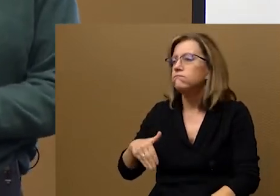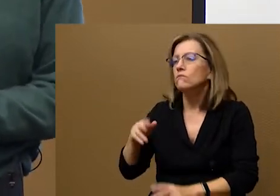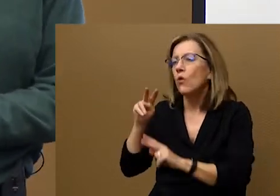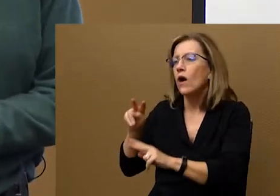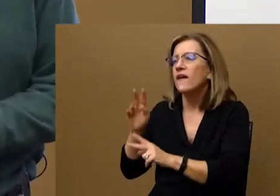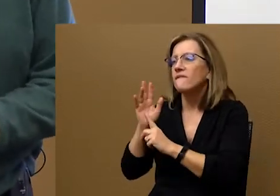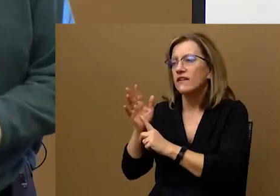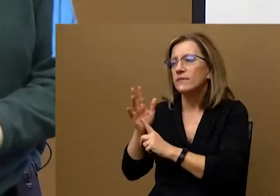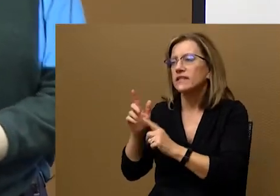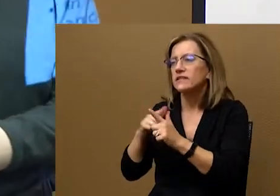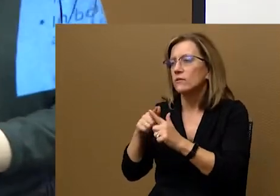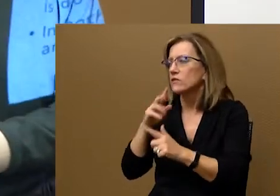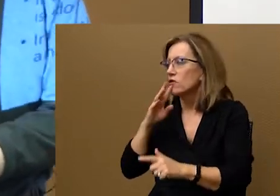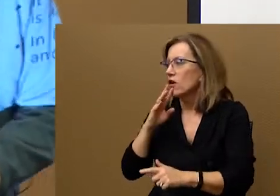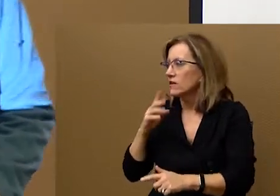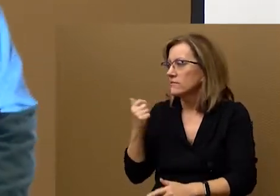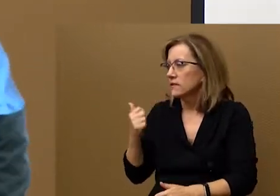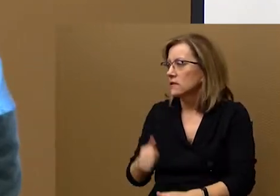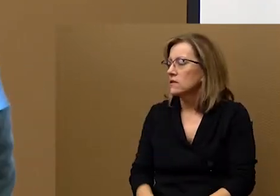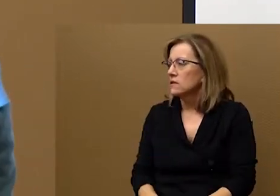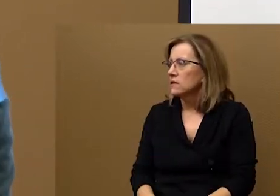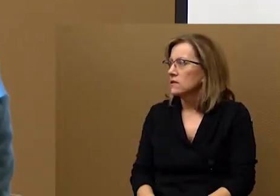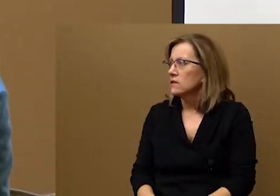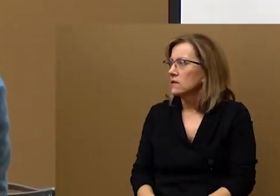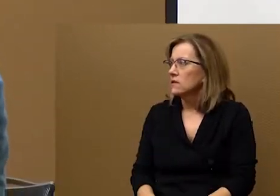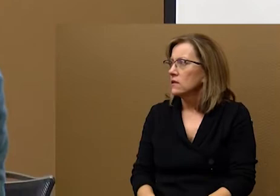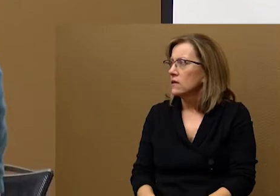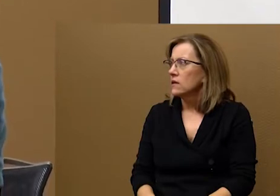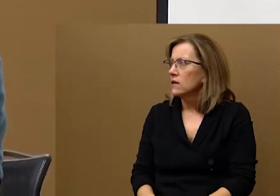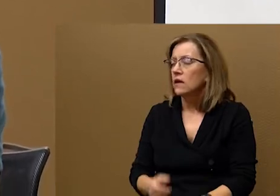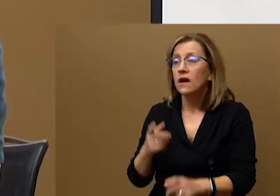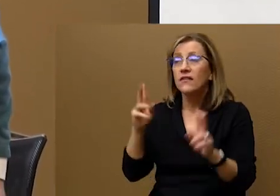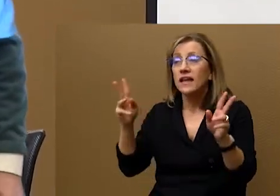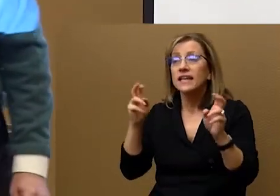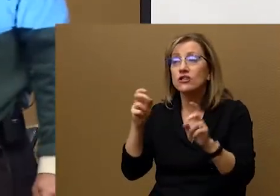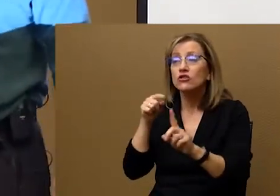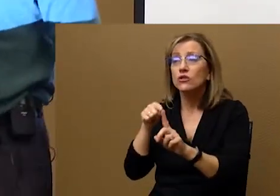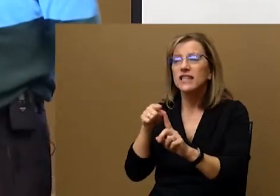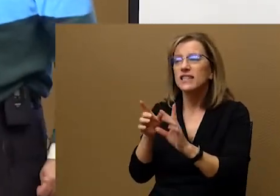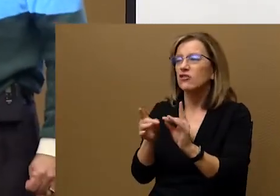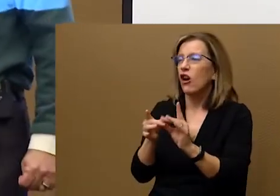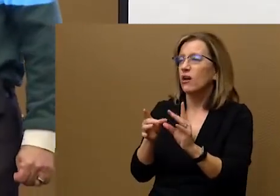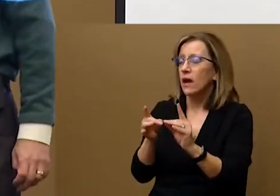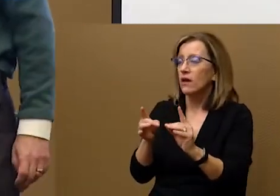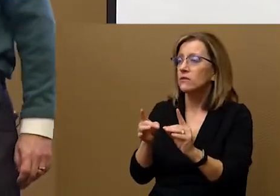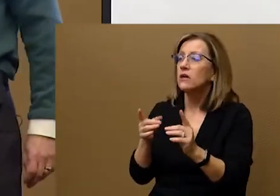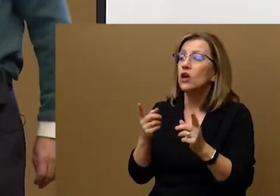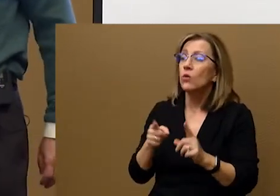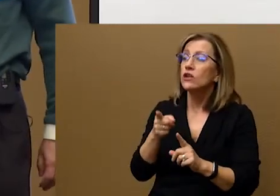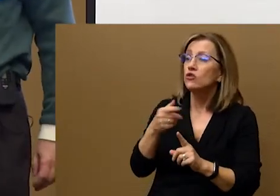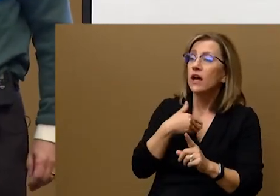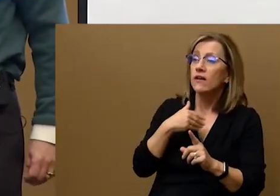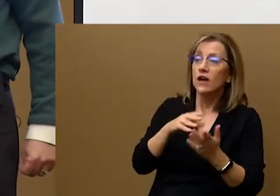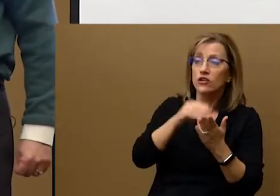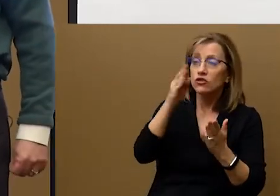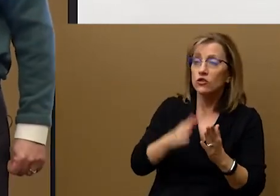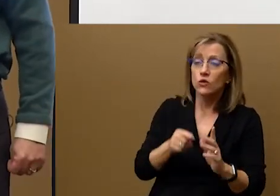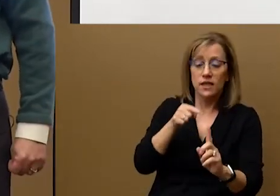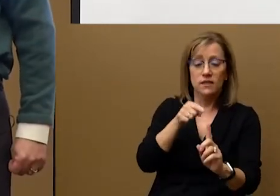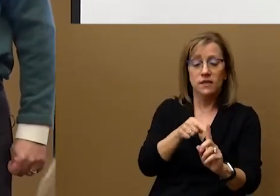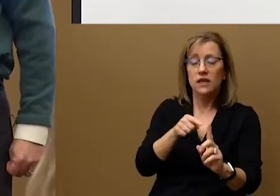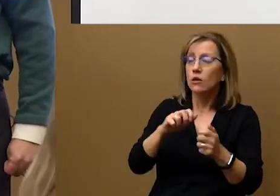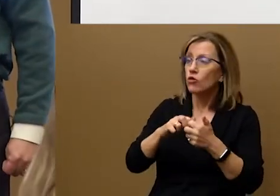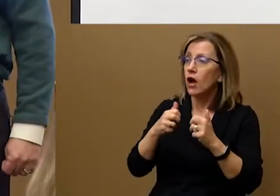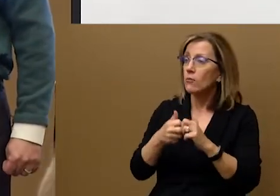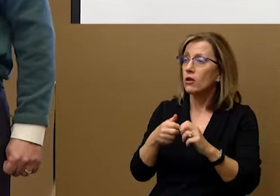saying. So let's watch him for 5 minutes, and then we'll talk about it a bit. The issue is, he's trying to address, when you have a student who has a